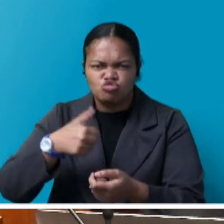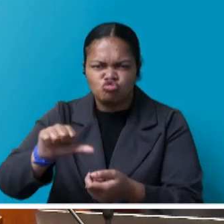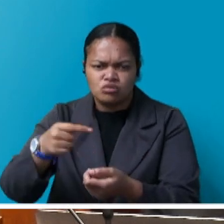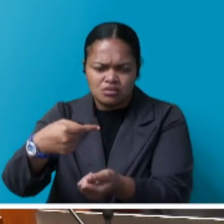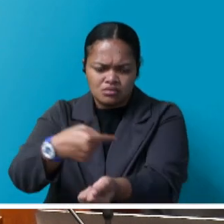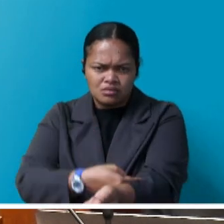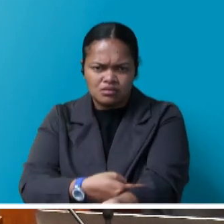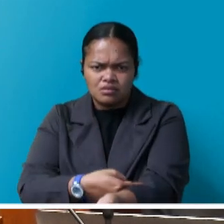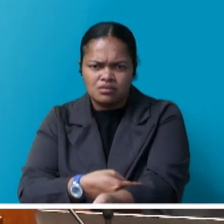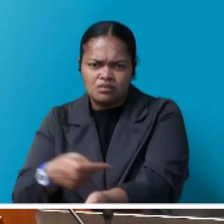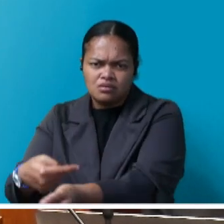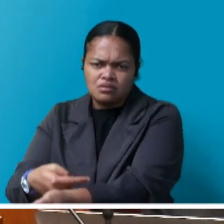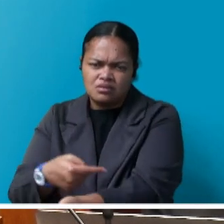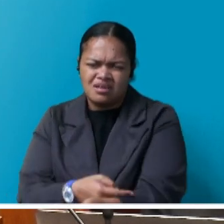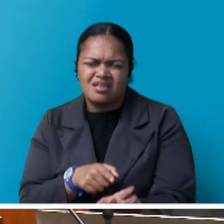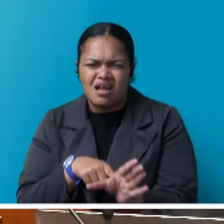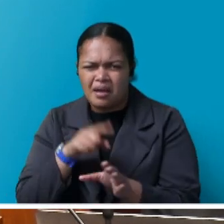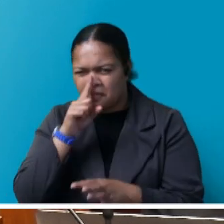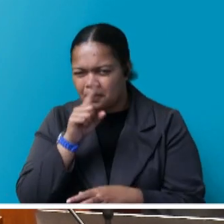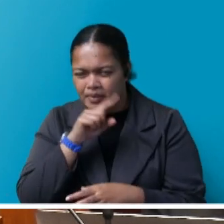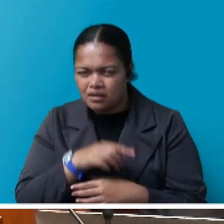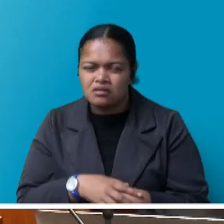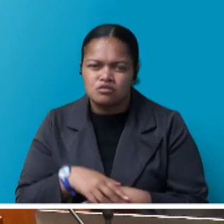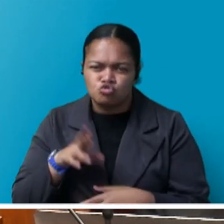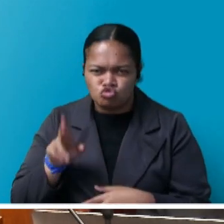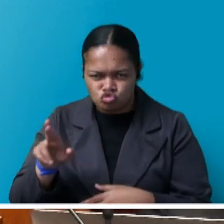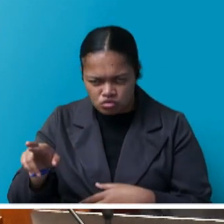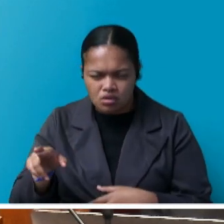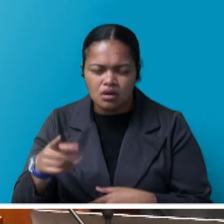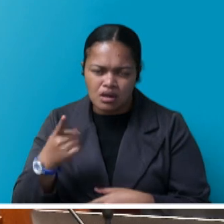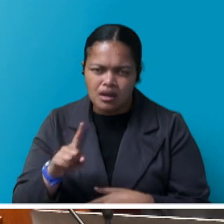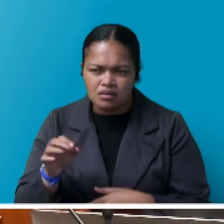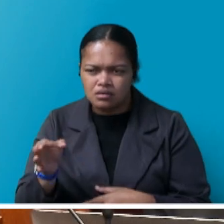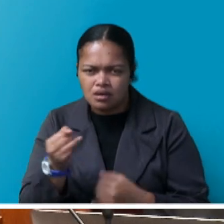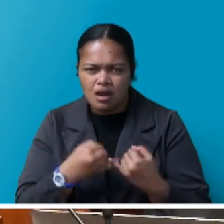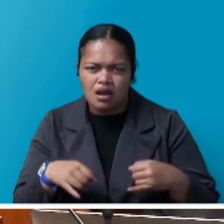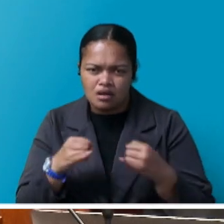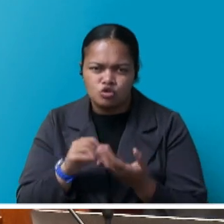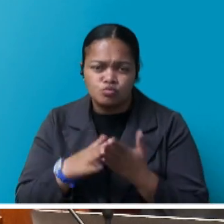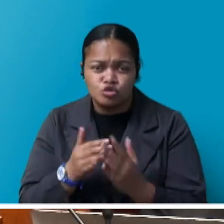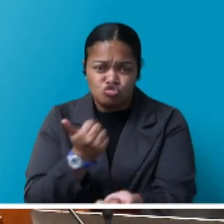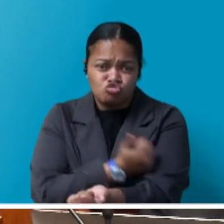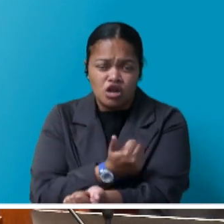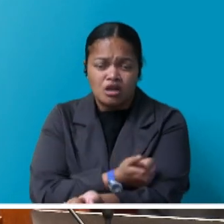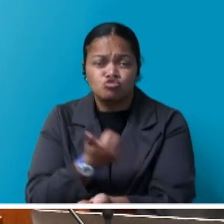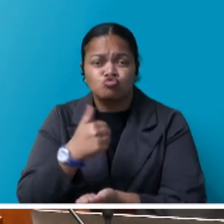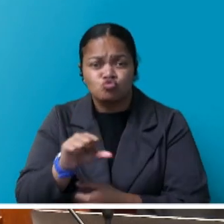prevalent among our young people, even in rural and maritime communities. And drug use by our young